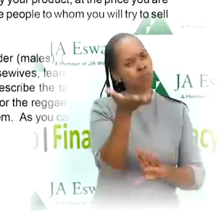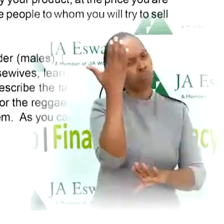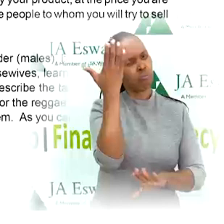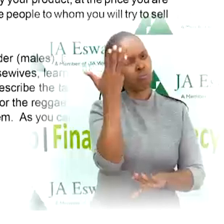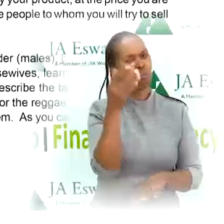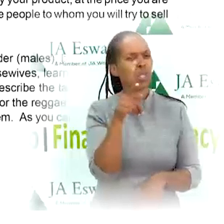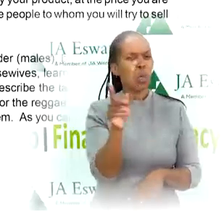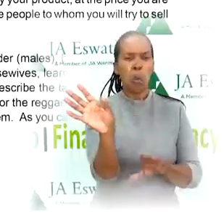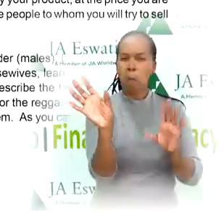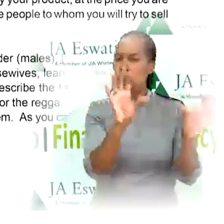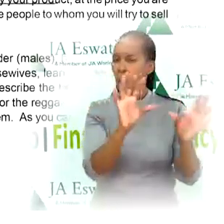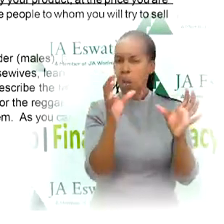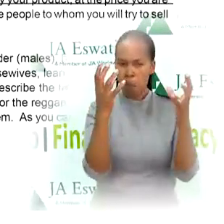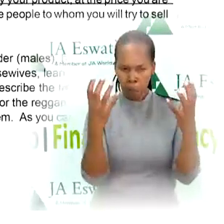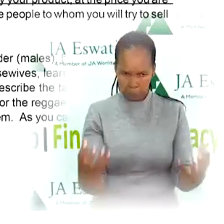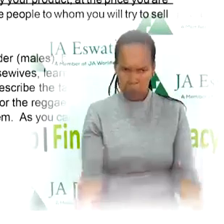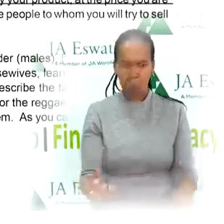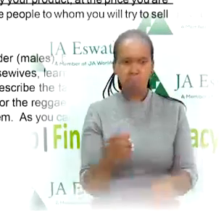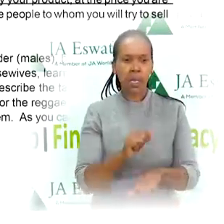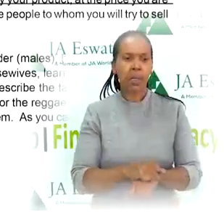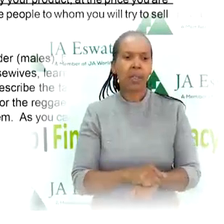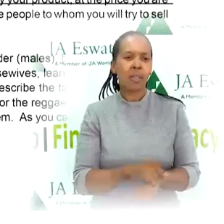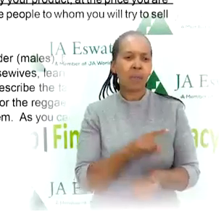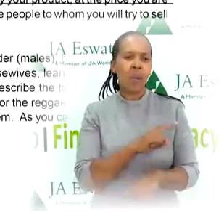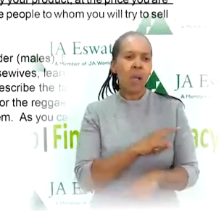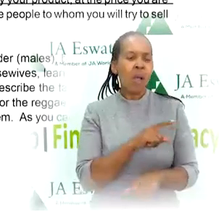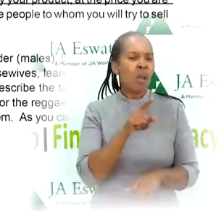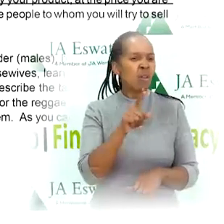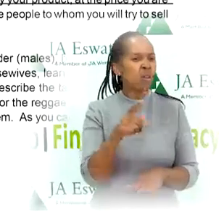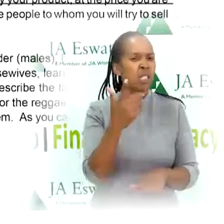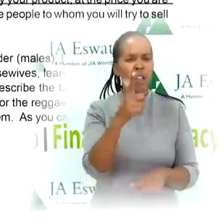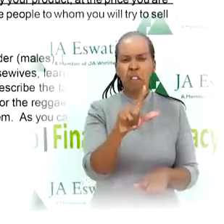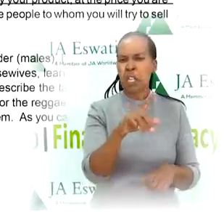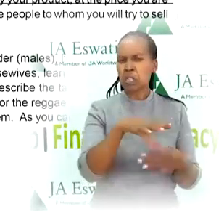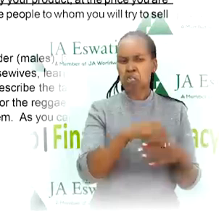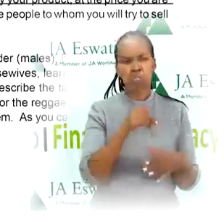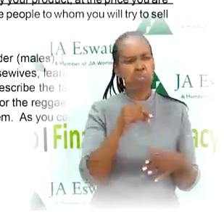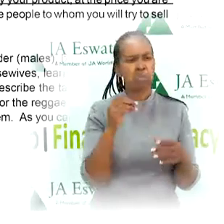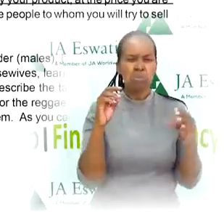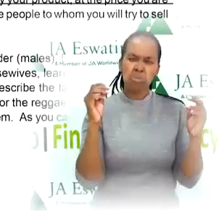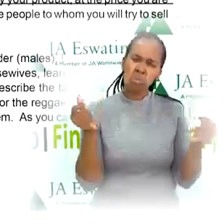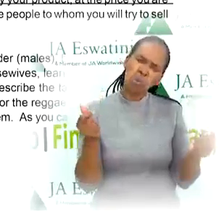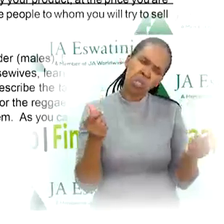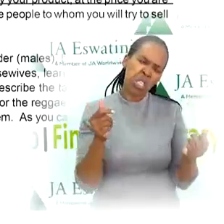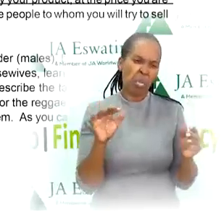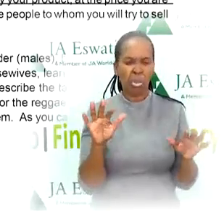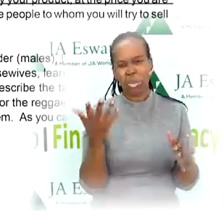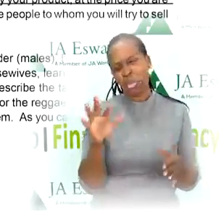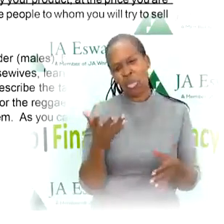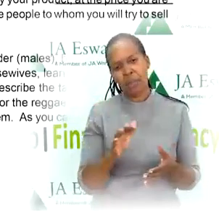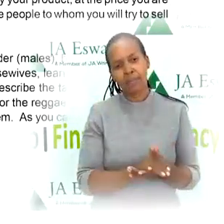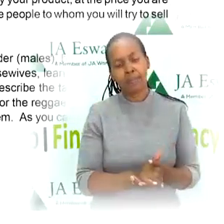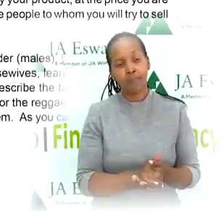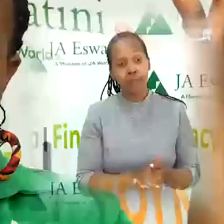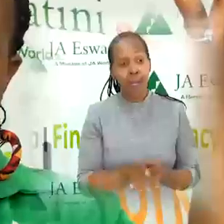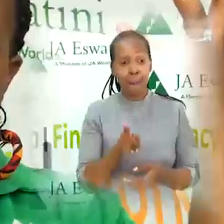tractors, then my market is not people who live in the city. The key is to work out who is most likely to buy